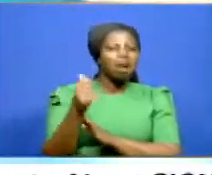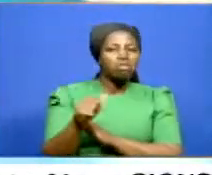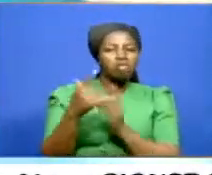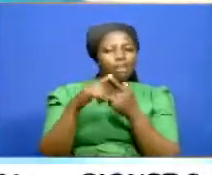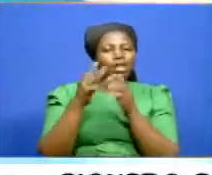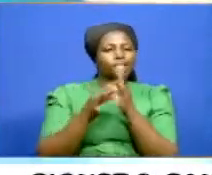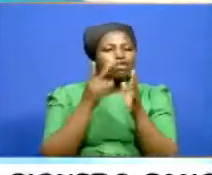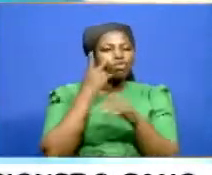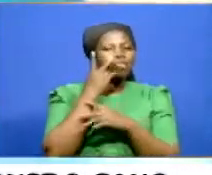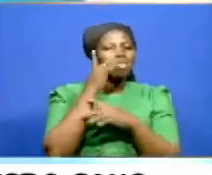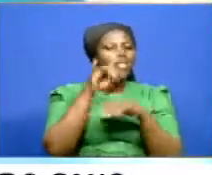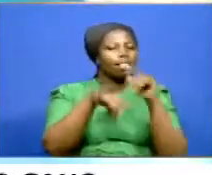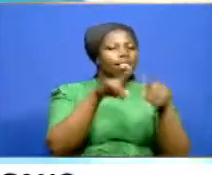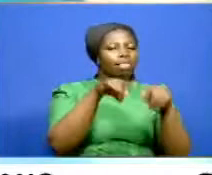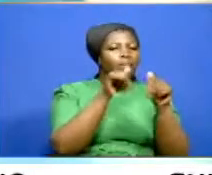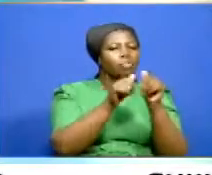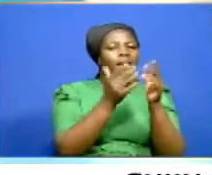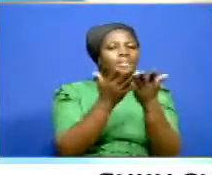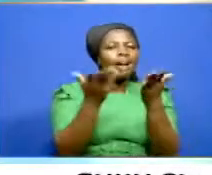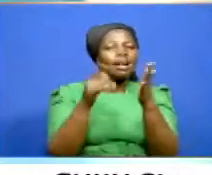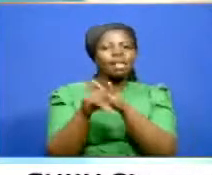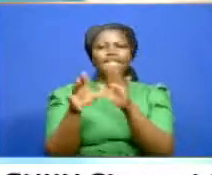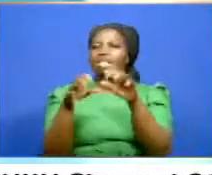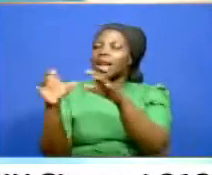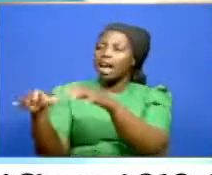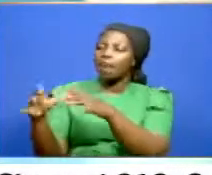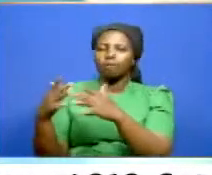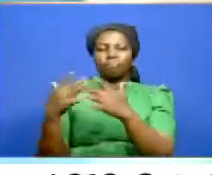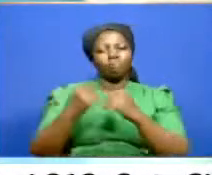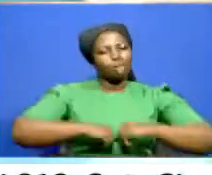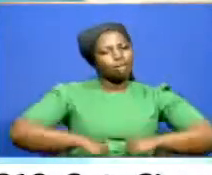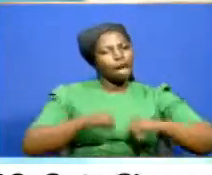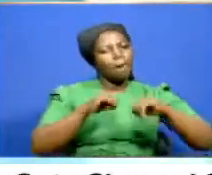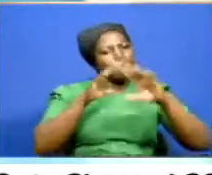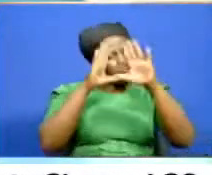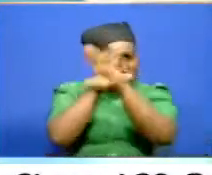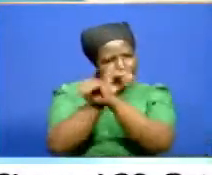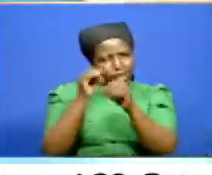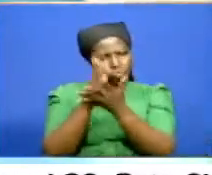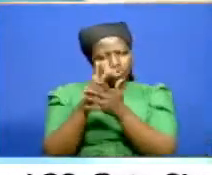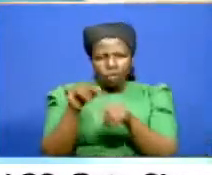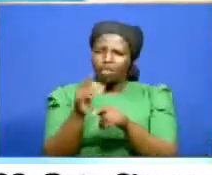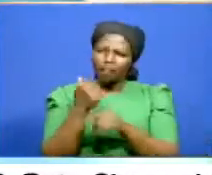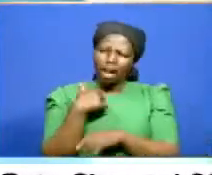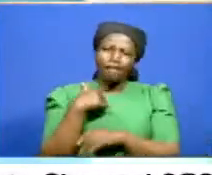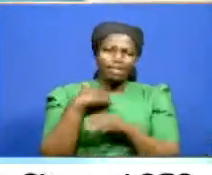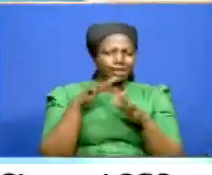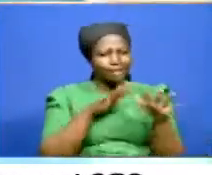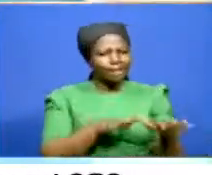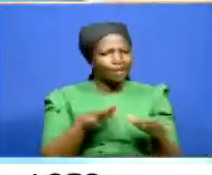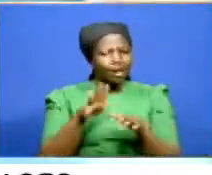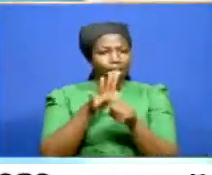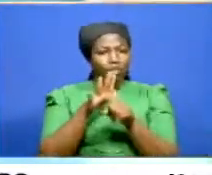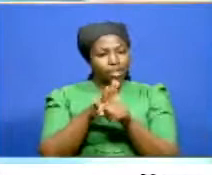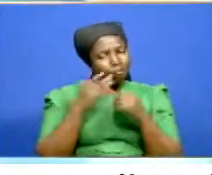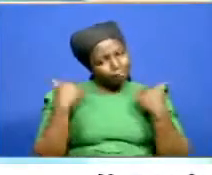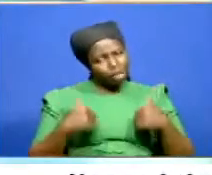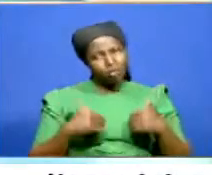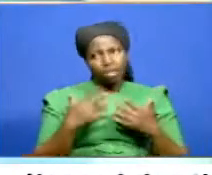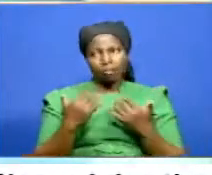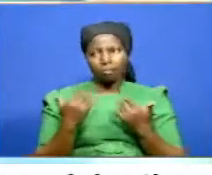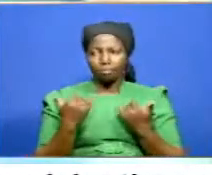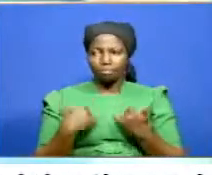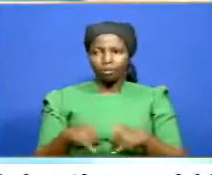of these clubs, surround some of these chairmen, some of these club president, they go through a lot. Mm. And I'm just running a grassroots academy. Now